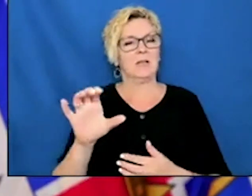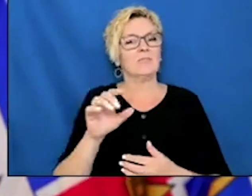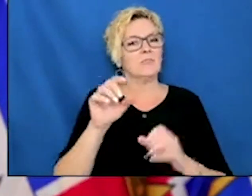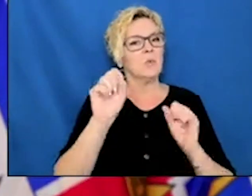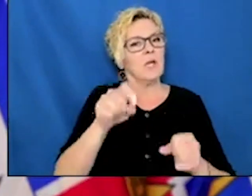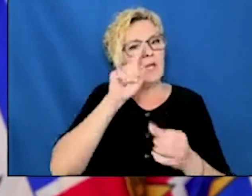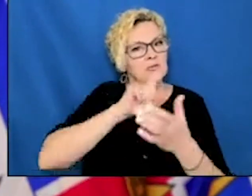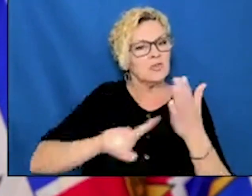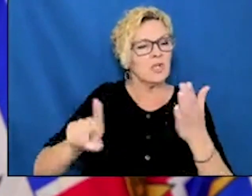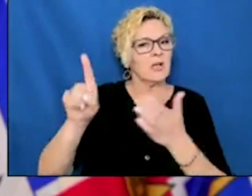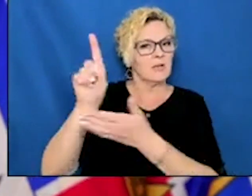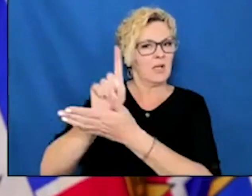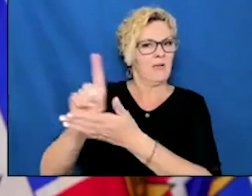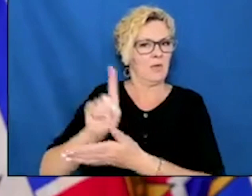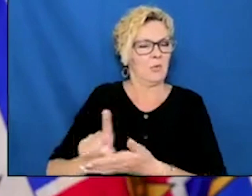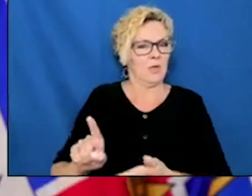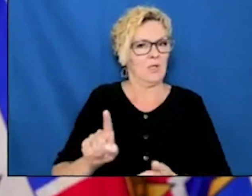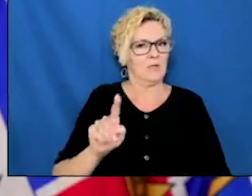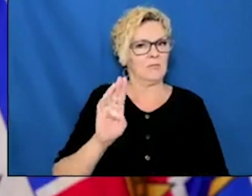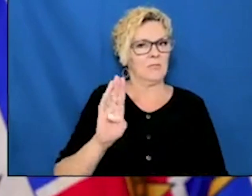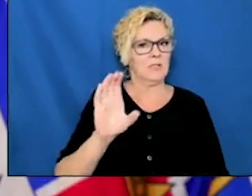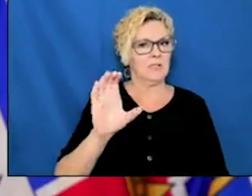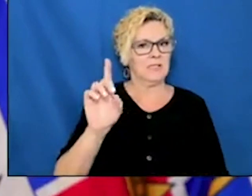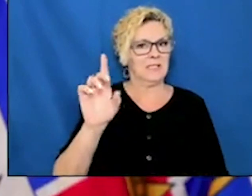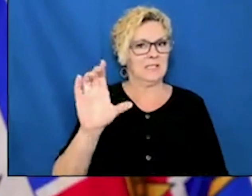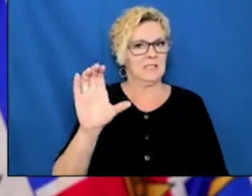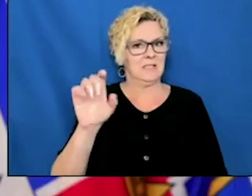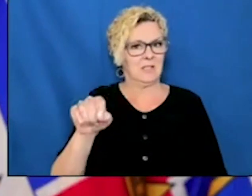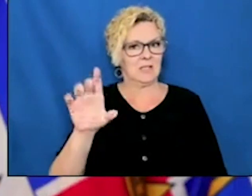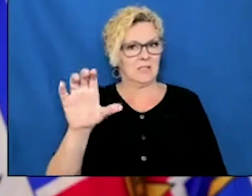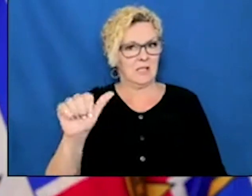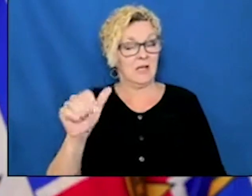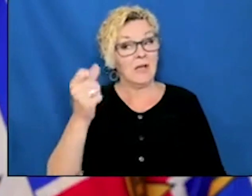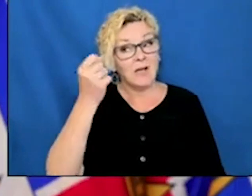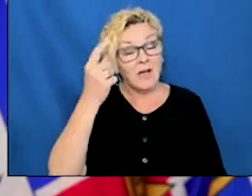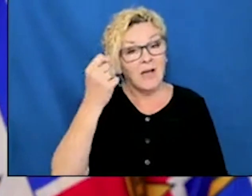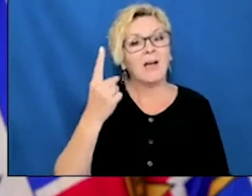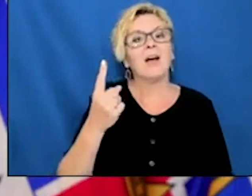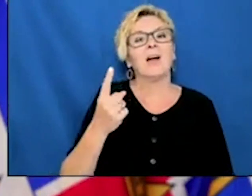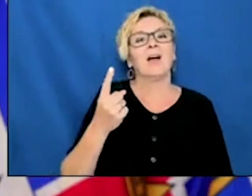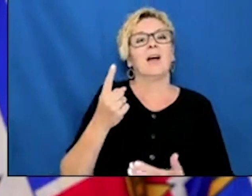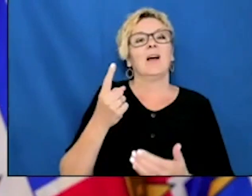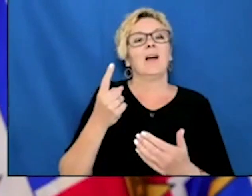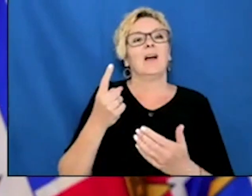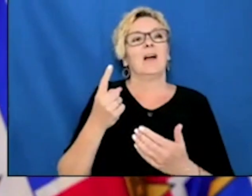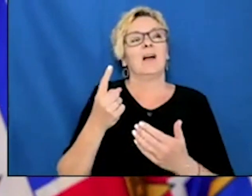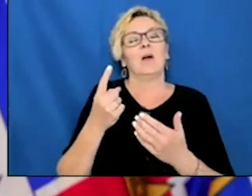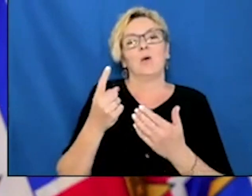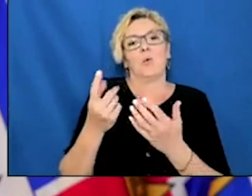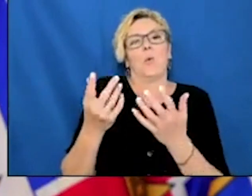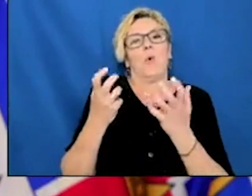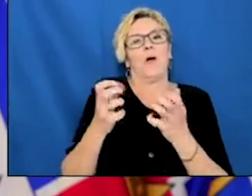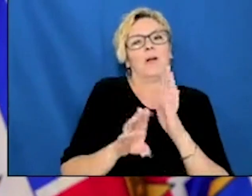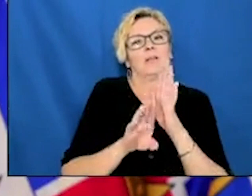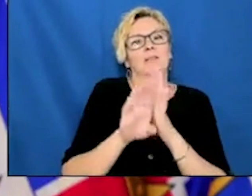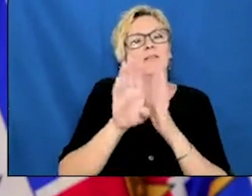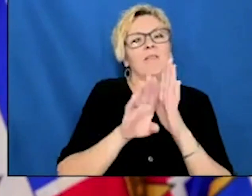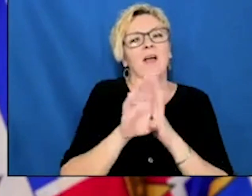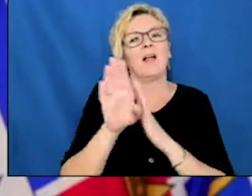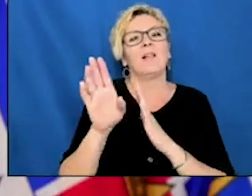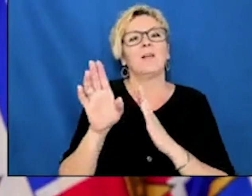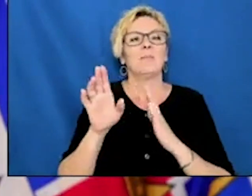update them, and we have been working on developing an interactive mapping app so that you can actually look at different